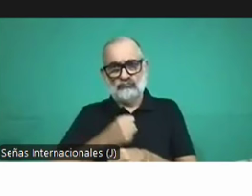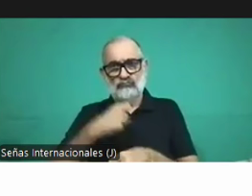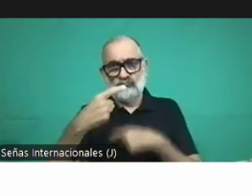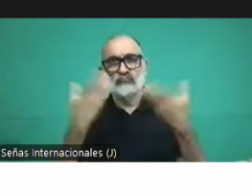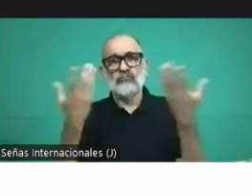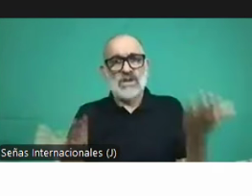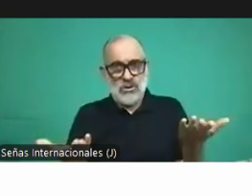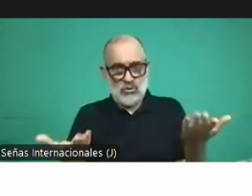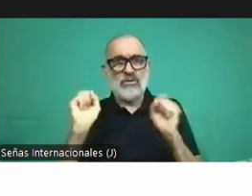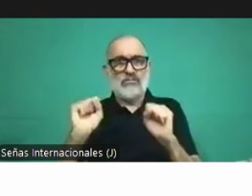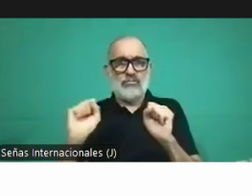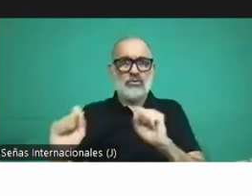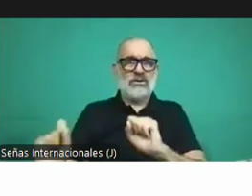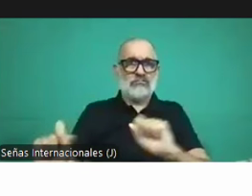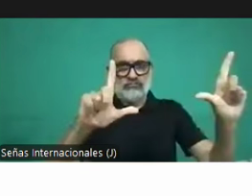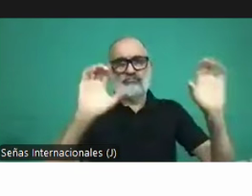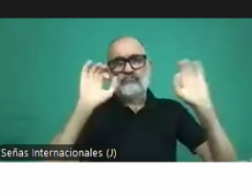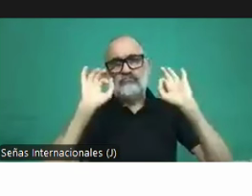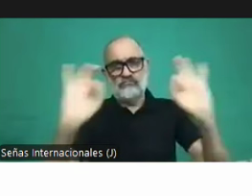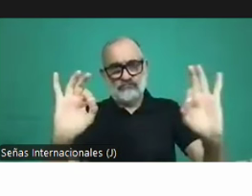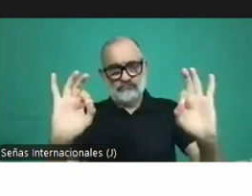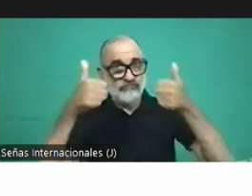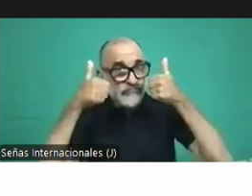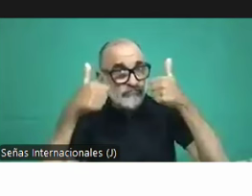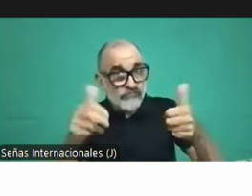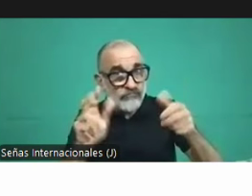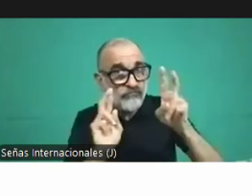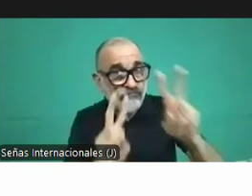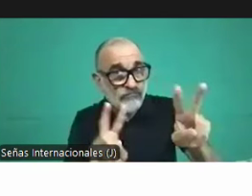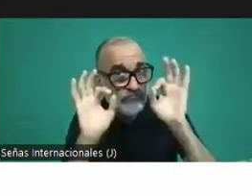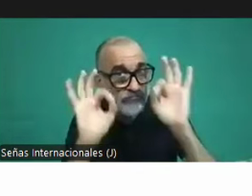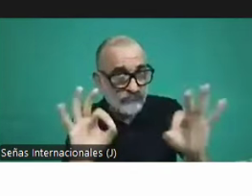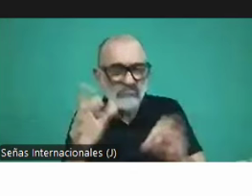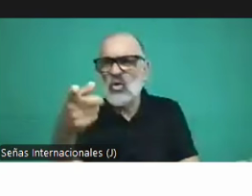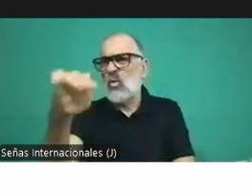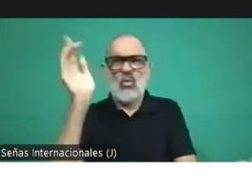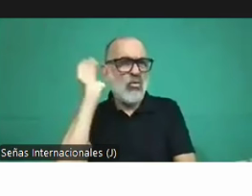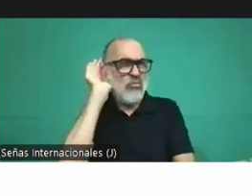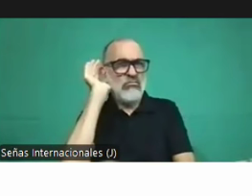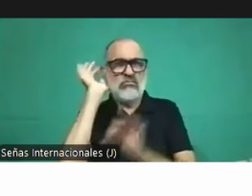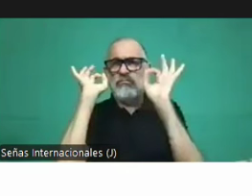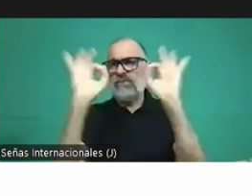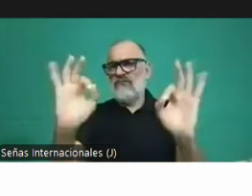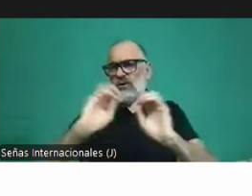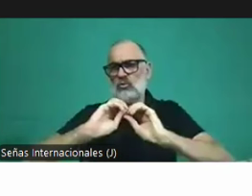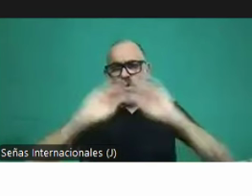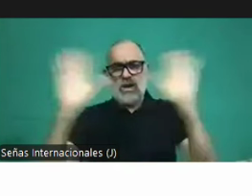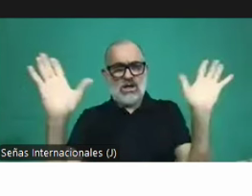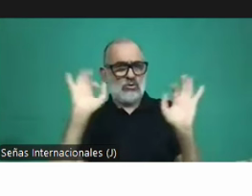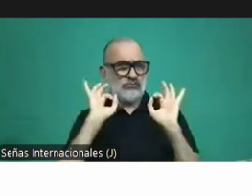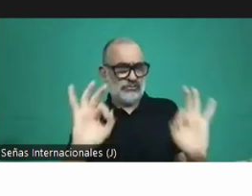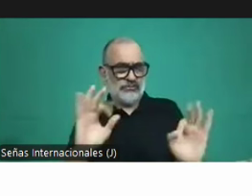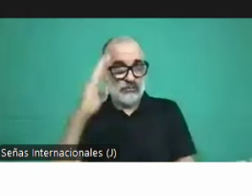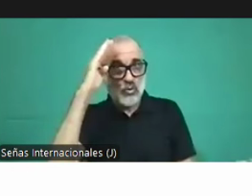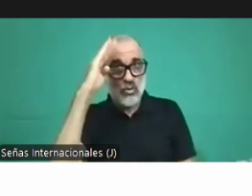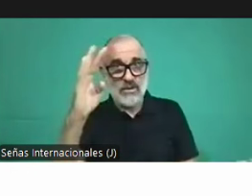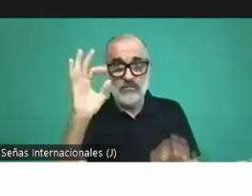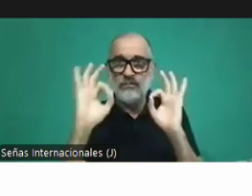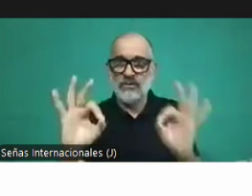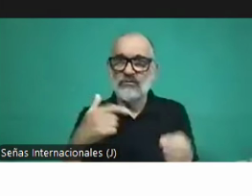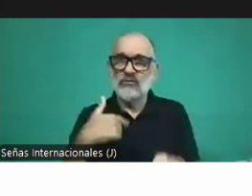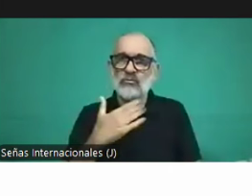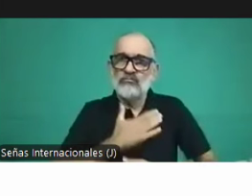able to see it now? nos escuchamos Perfectly. muy bien. Yes, and we can hear you very good as well. Perfecto. Bueno, antes que nada, Perfect. agradecerles por su Well, before invitación. anything else, I would like to Seguidores thank de you su very much cuenta, for the igual